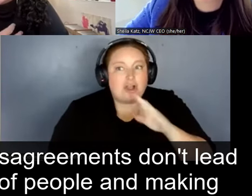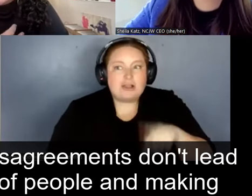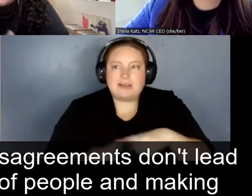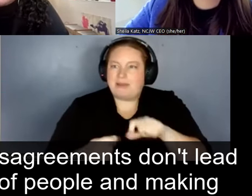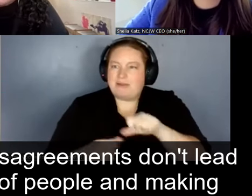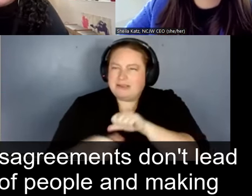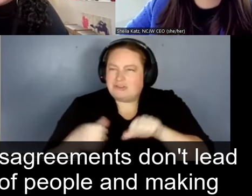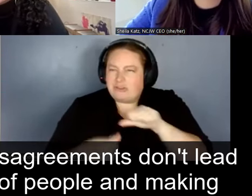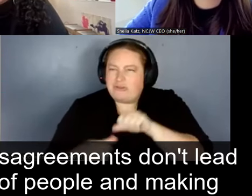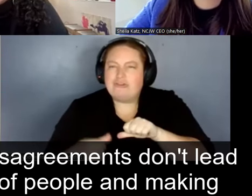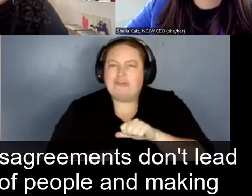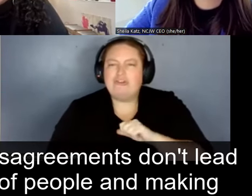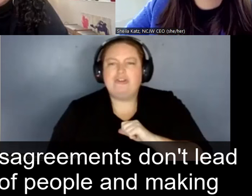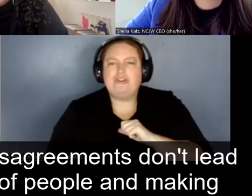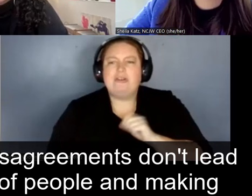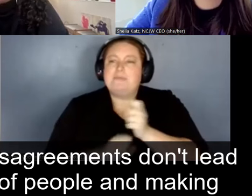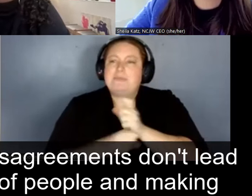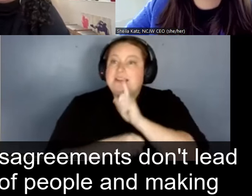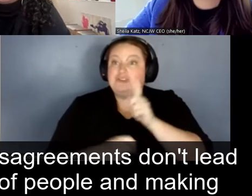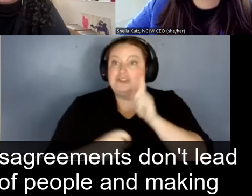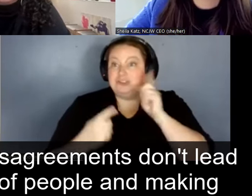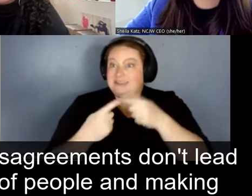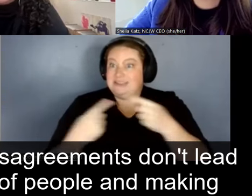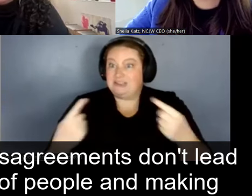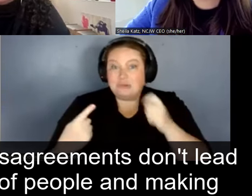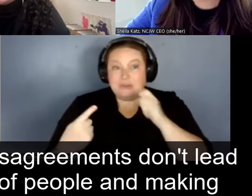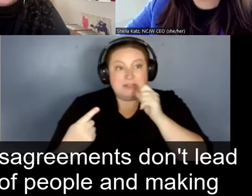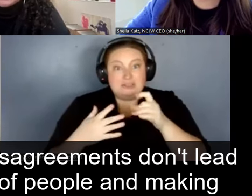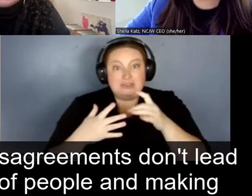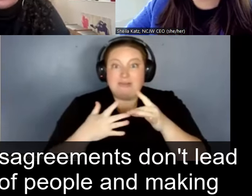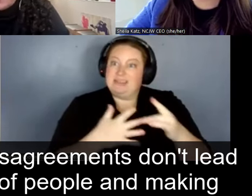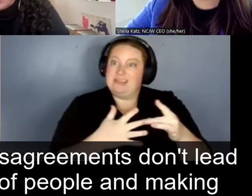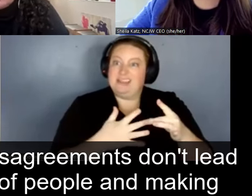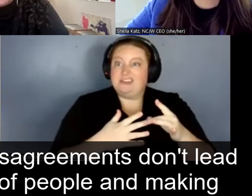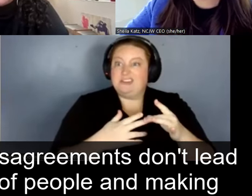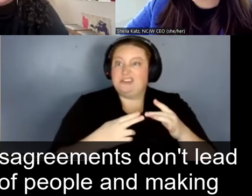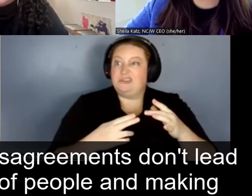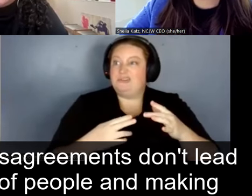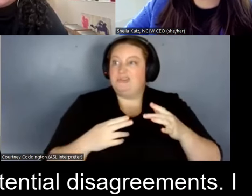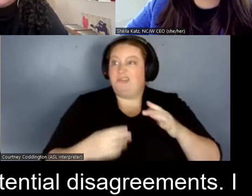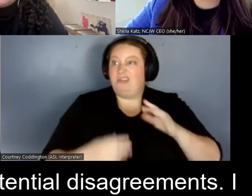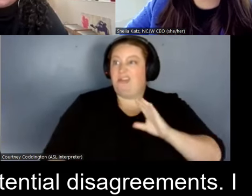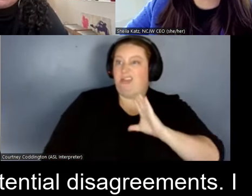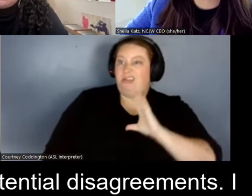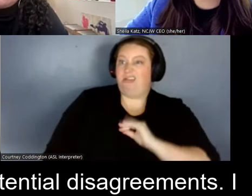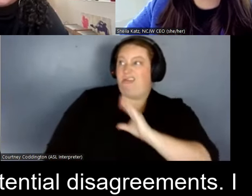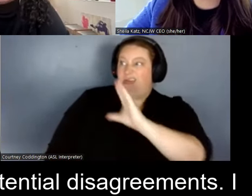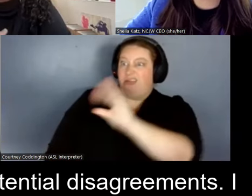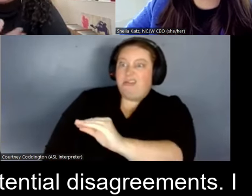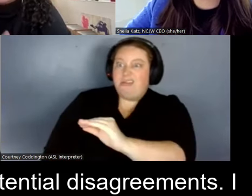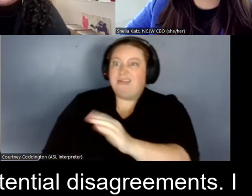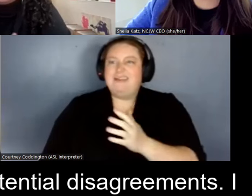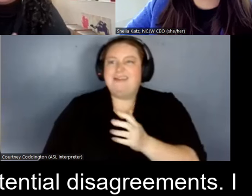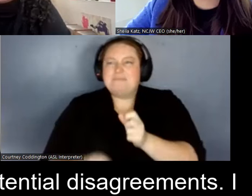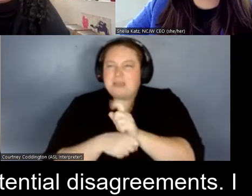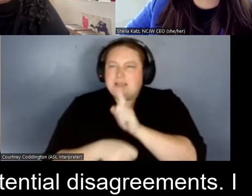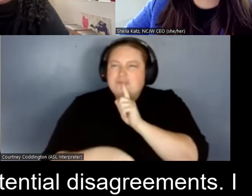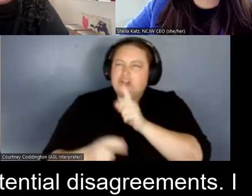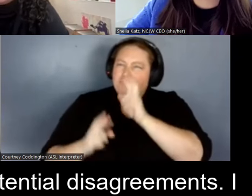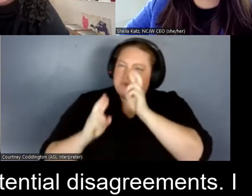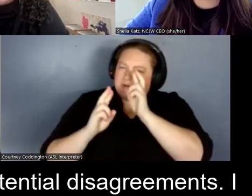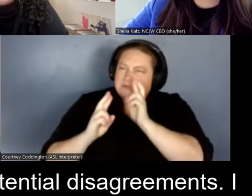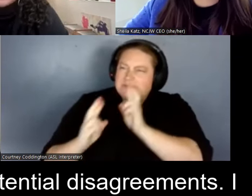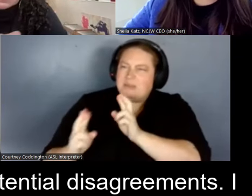making sure that disagreements don't lead to the dehumanization of people, making sure that we are respectful of